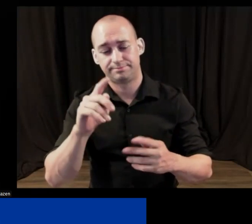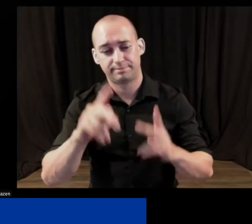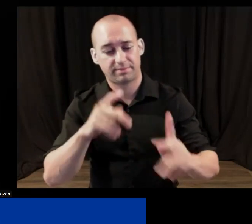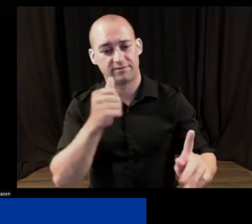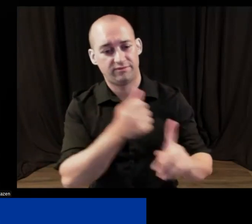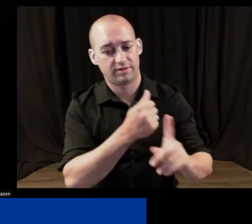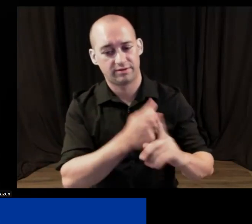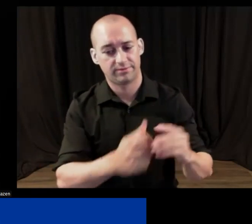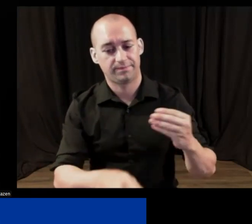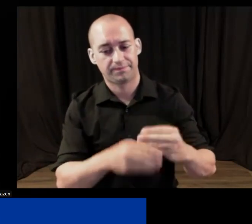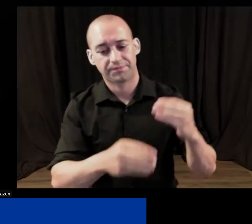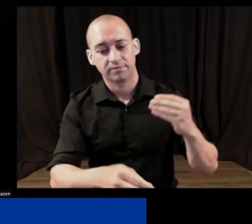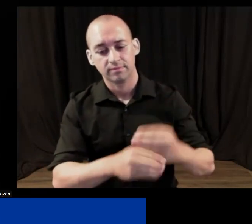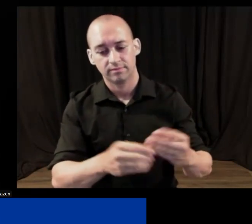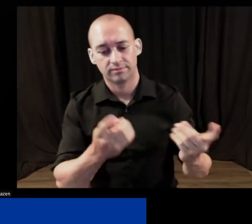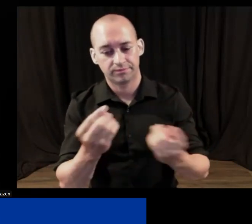are also doing